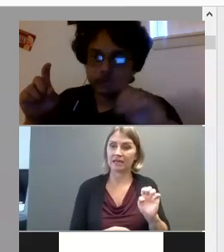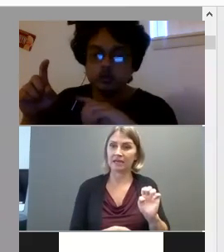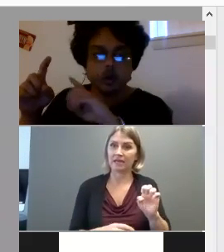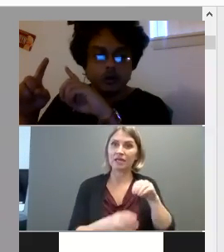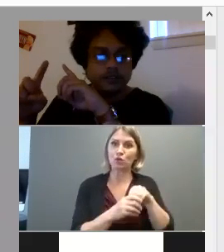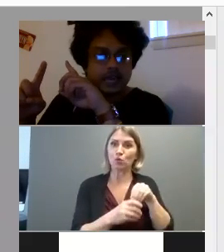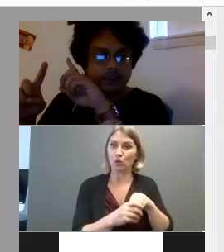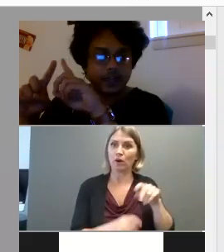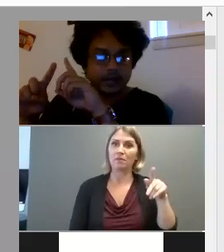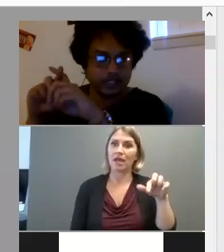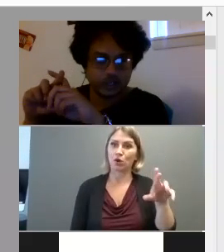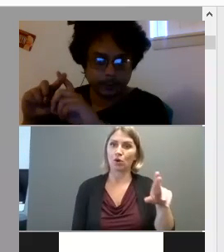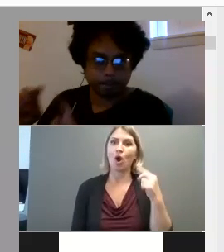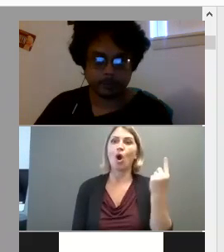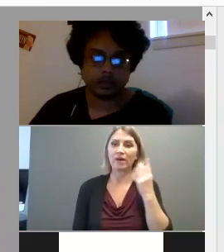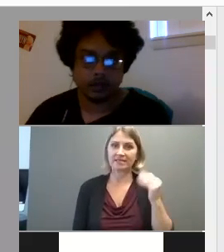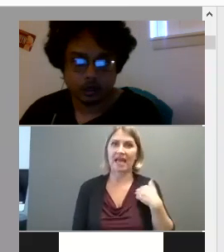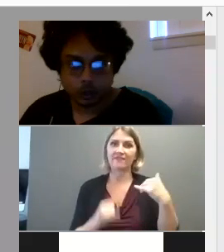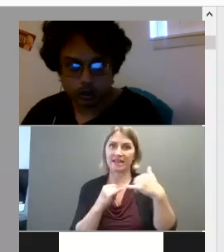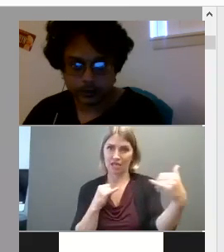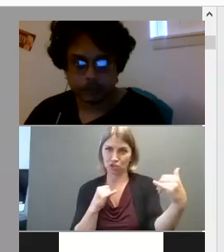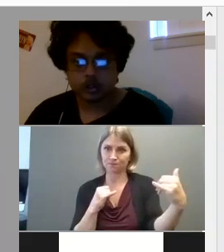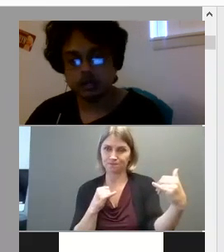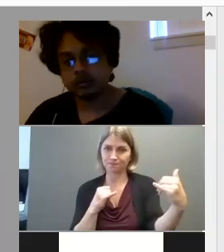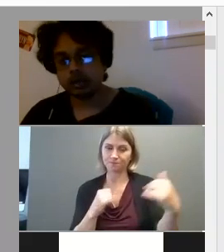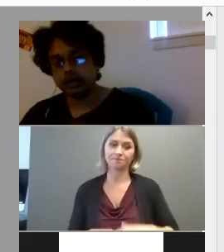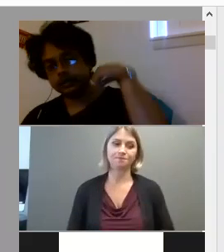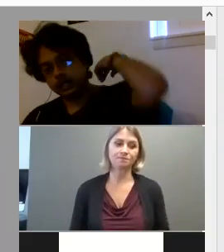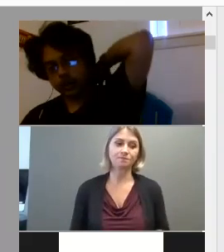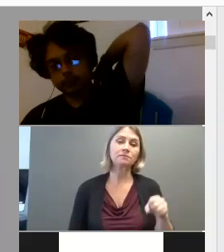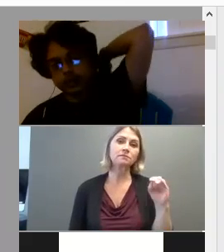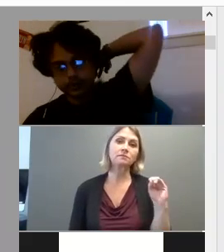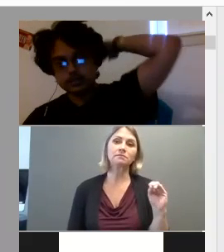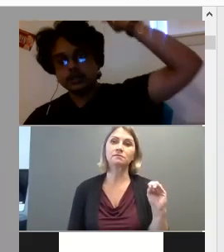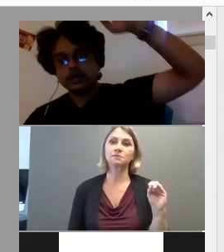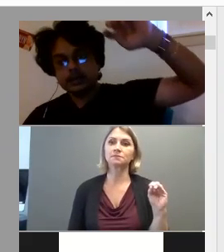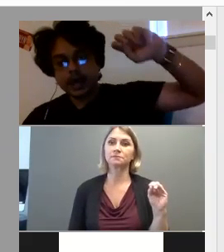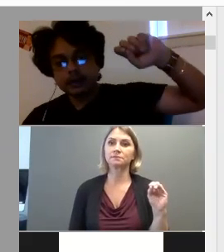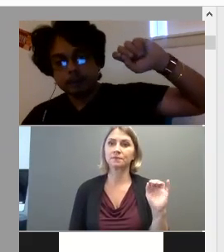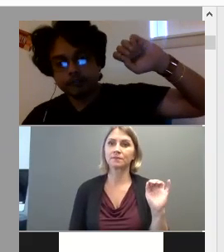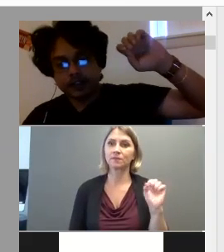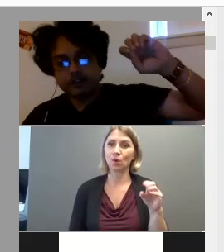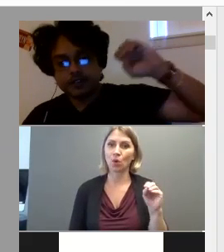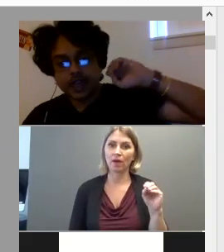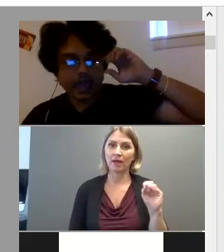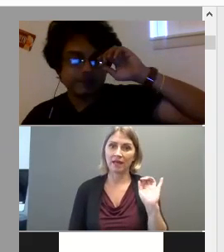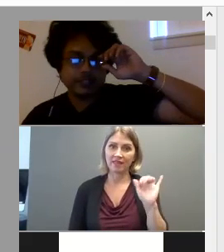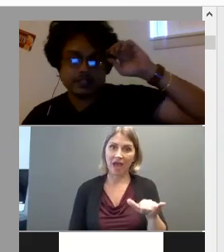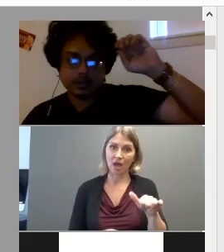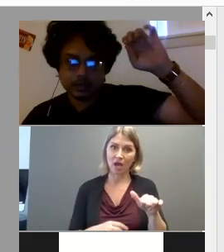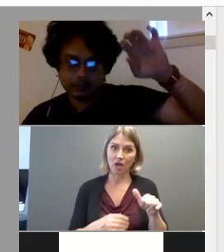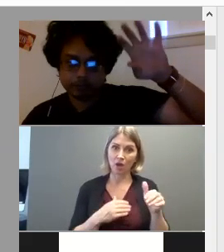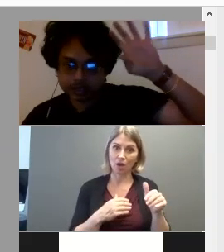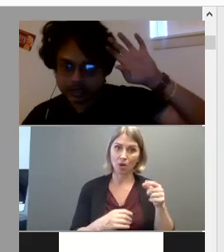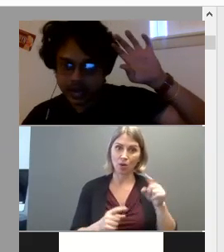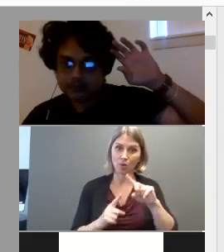graph. You would always have an edge there. Okay, so the theorem is that whenever we have